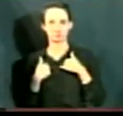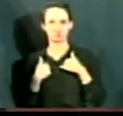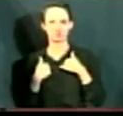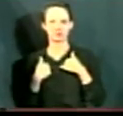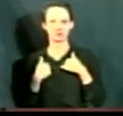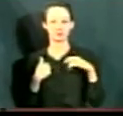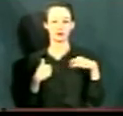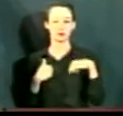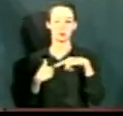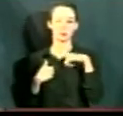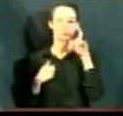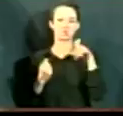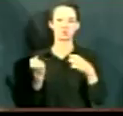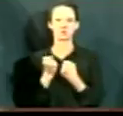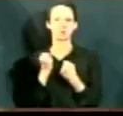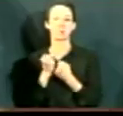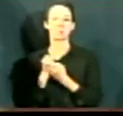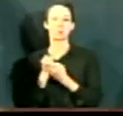ones who